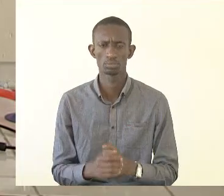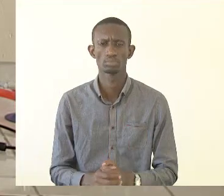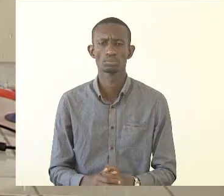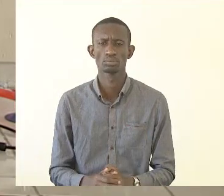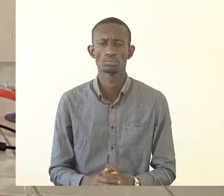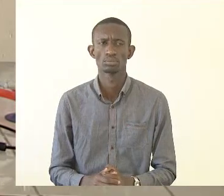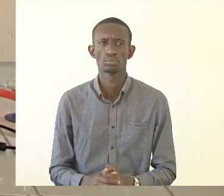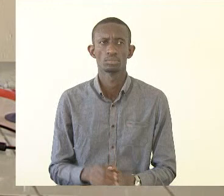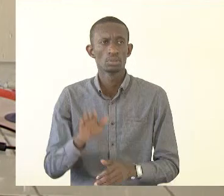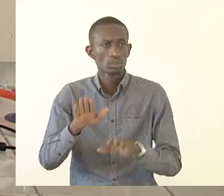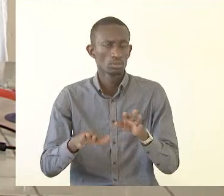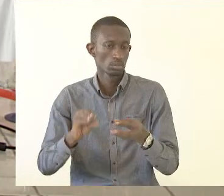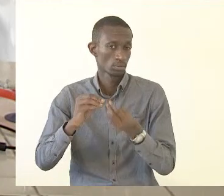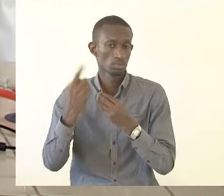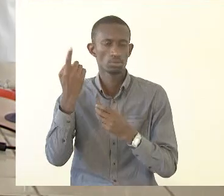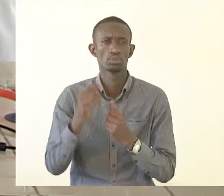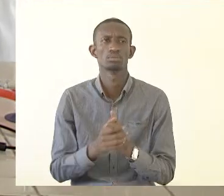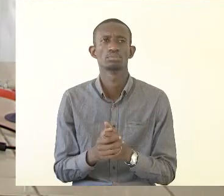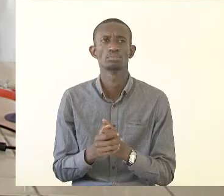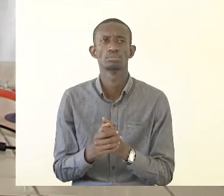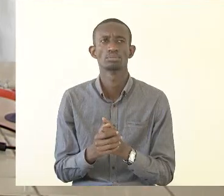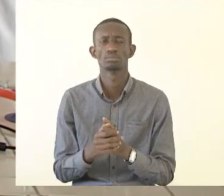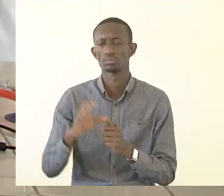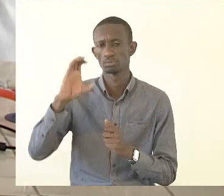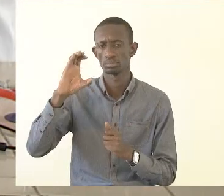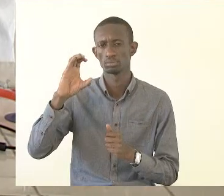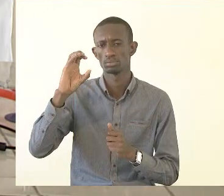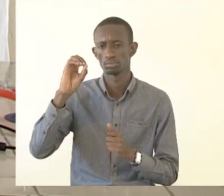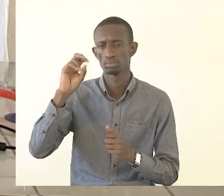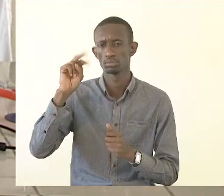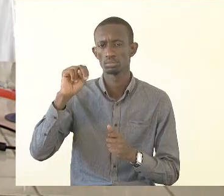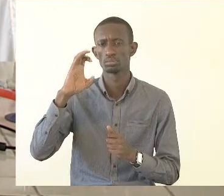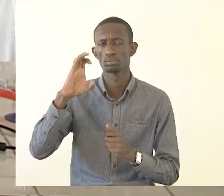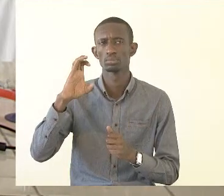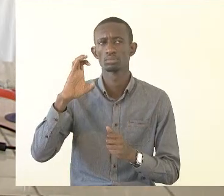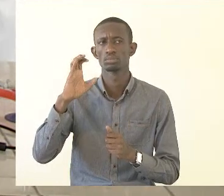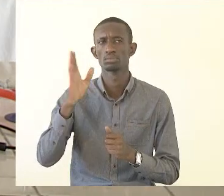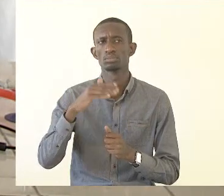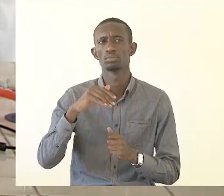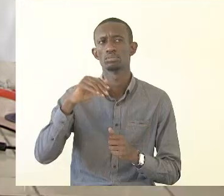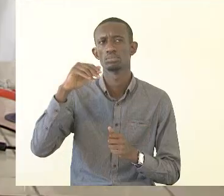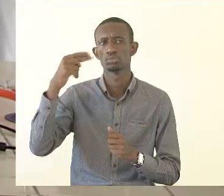we'll have concentrated sulfuric acid, concentrated nitric acid first,